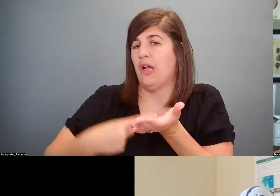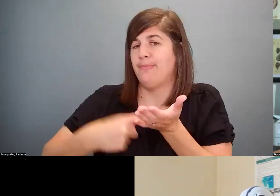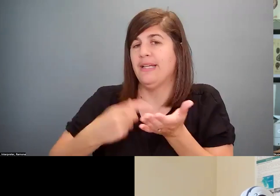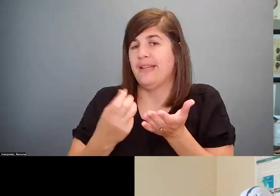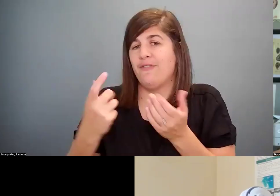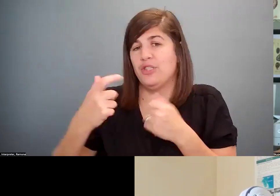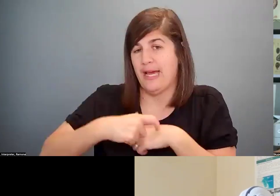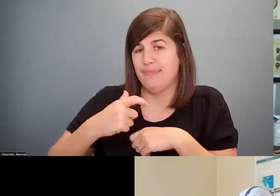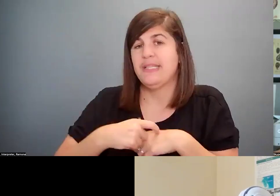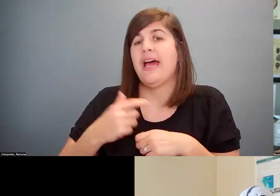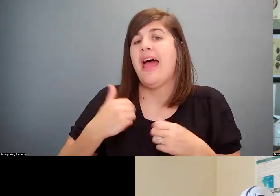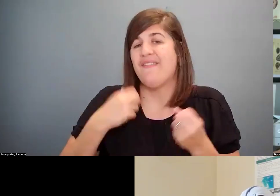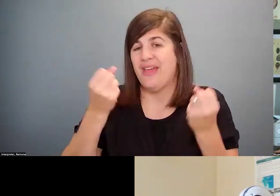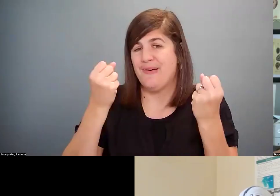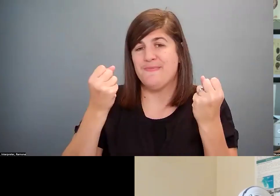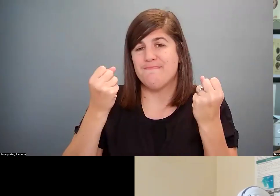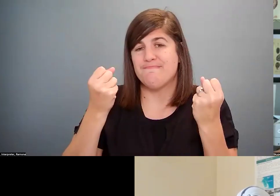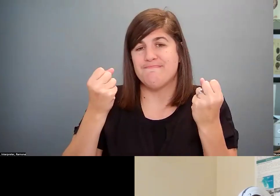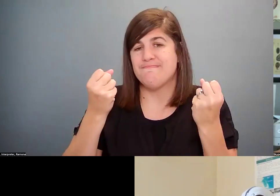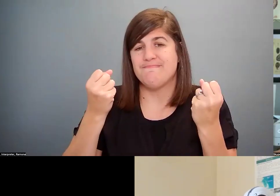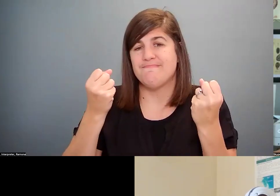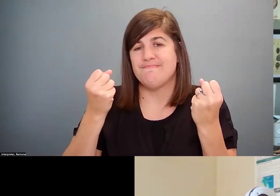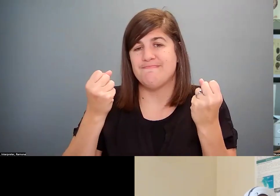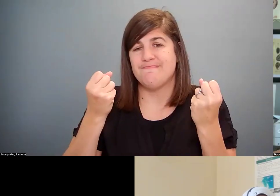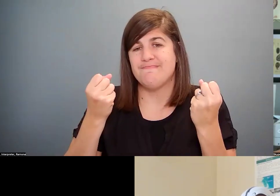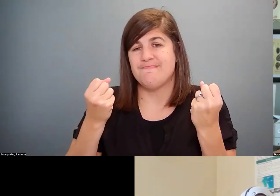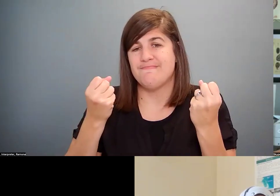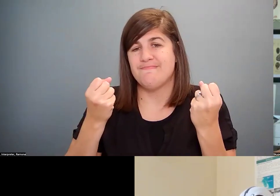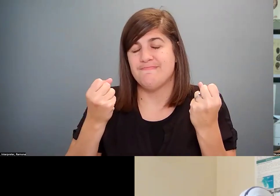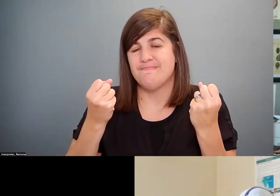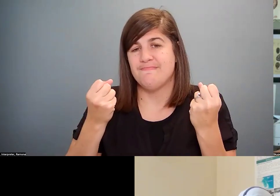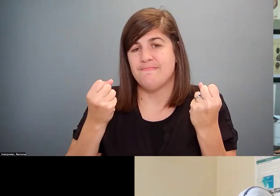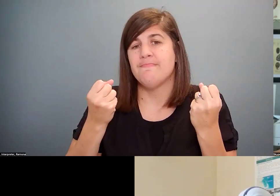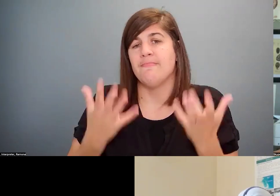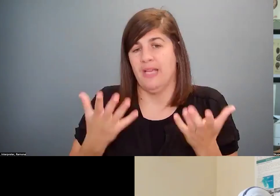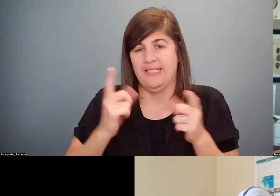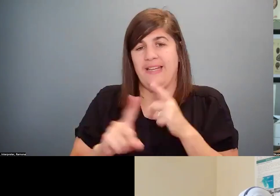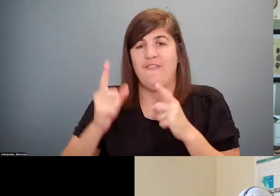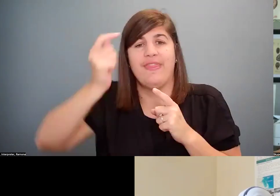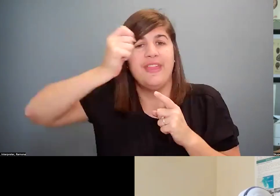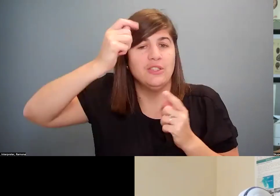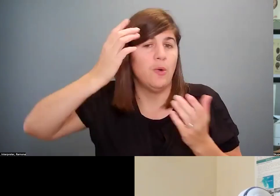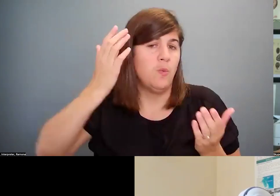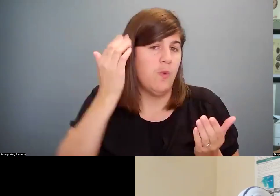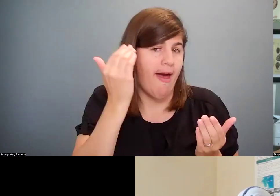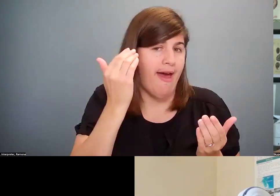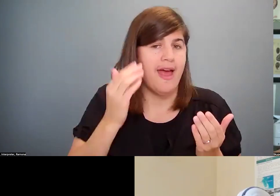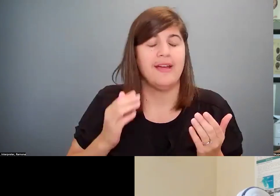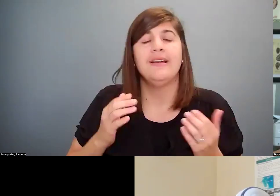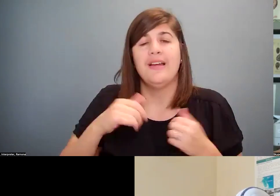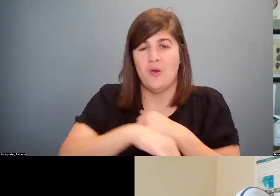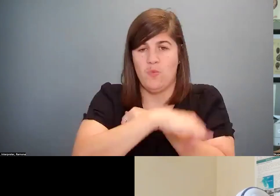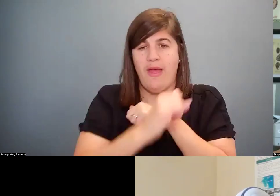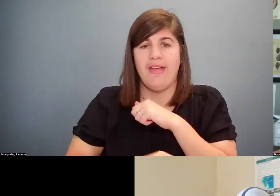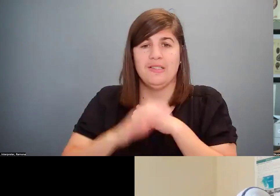so there's Oops, a sorry. bunch of different theories. Oh no, not your fault at all. There's a bunch of different theories for why whales jump. The most